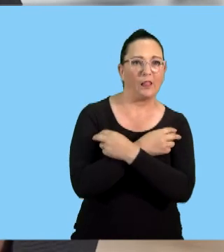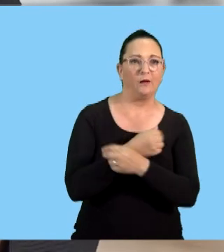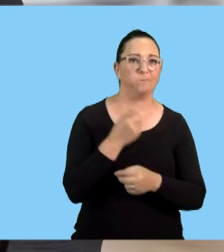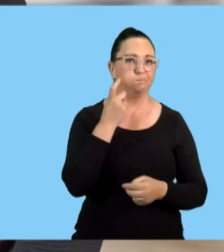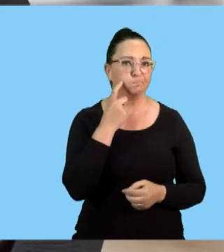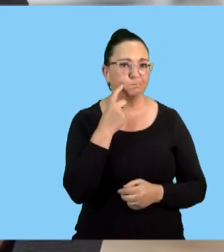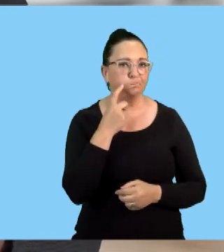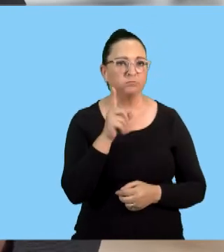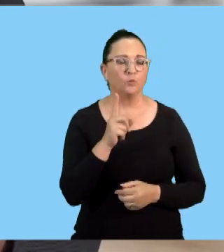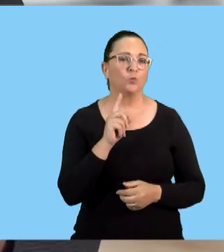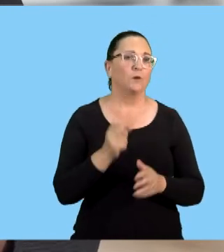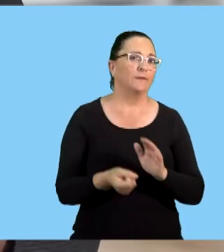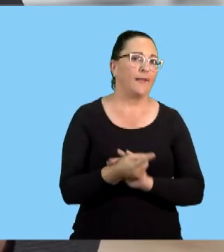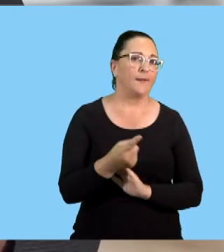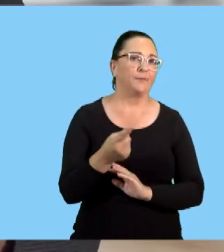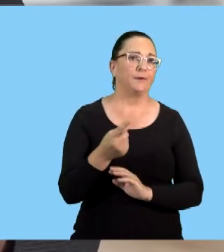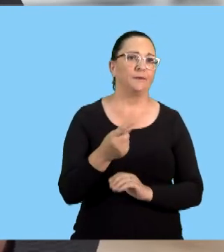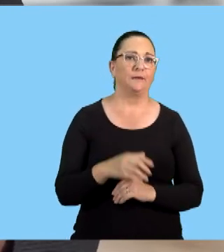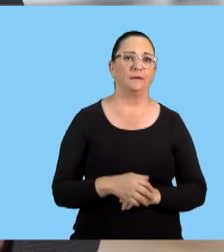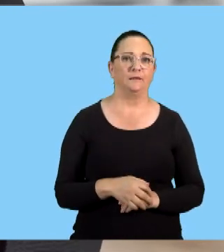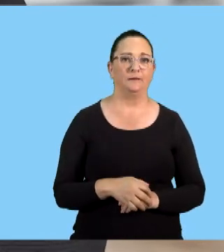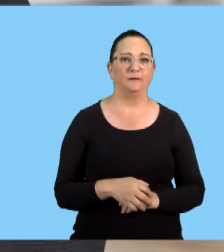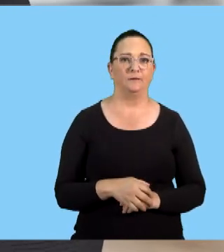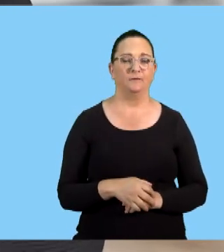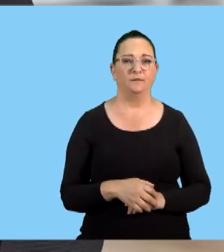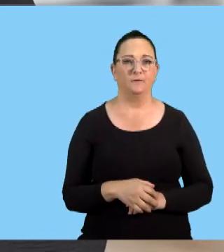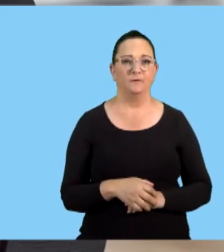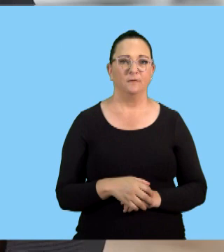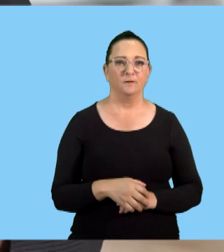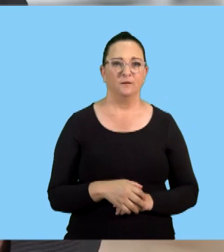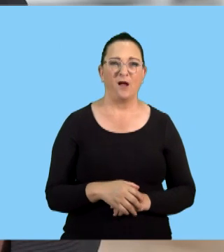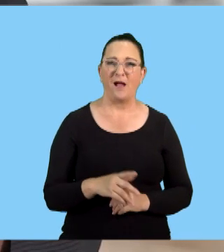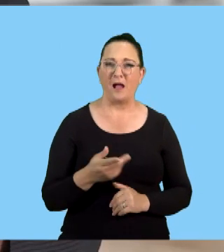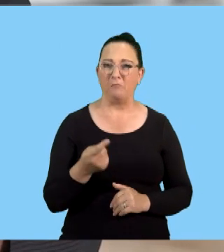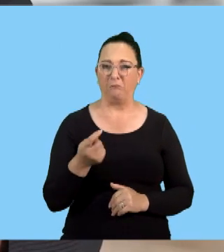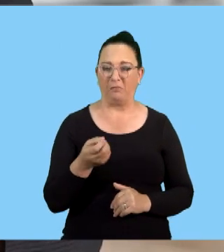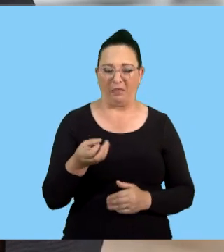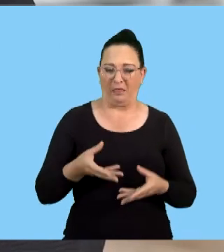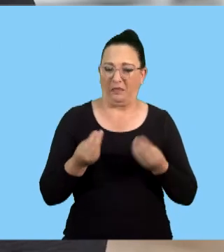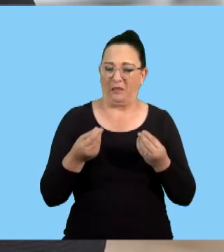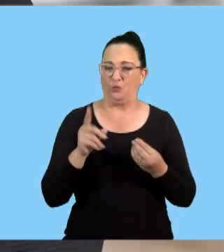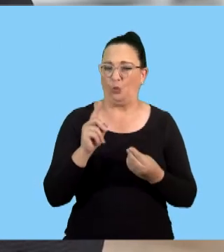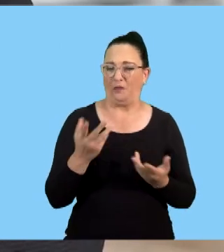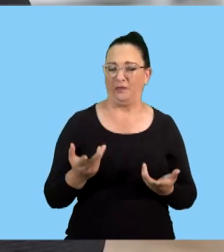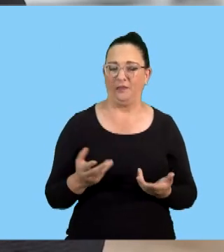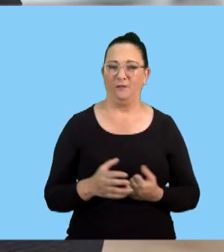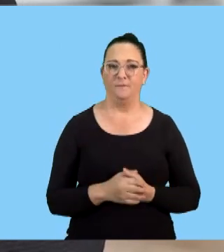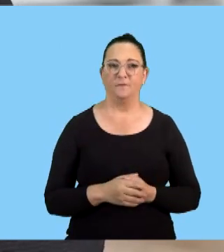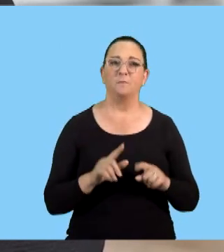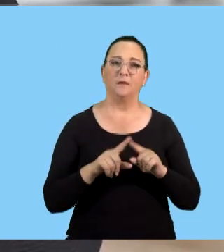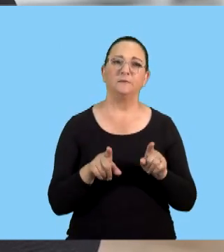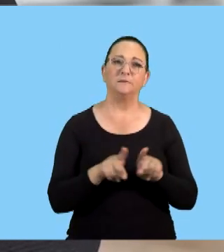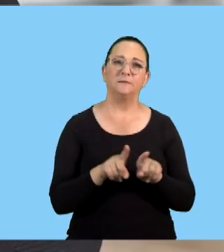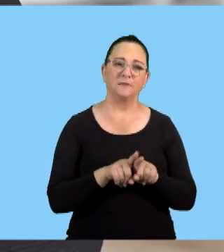fall pregnant? How many months of leave are you getting? So this one, it creates, that is why they say it creates